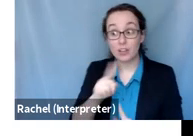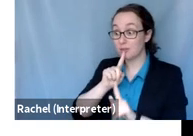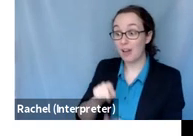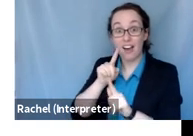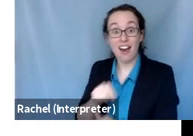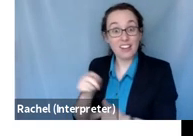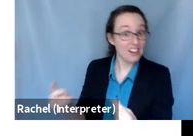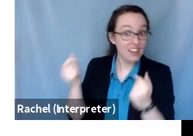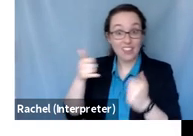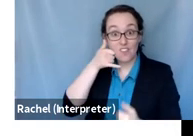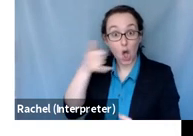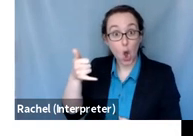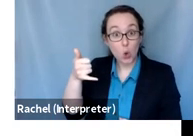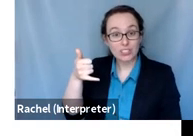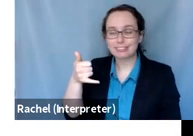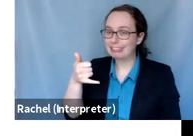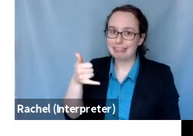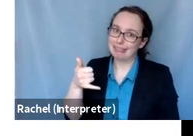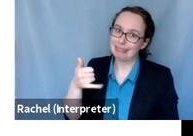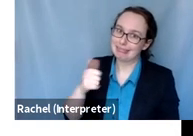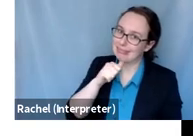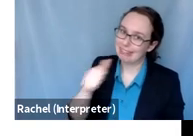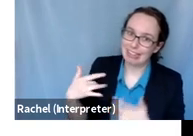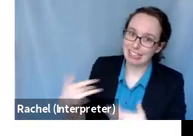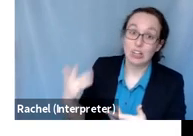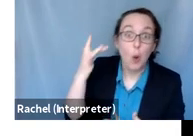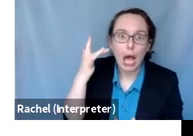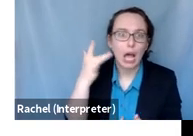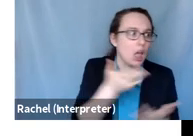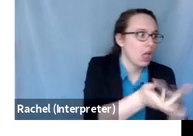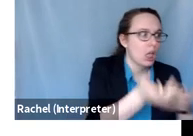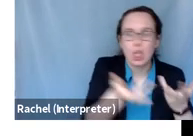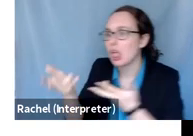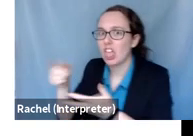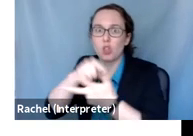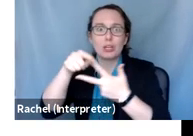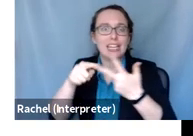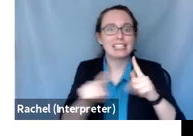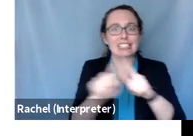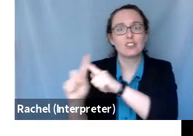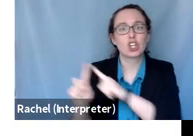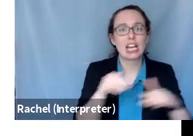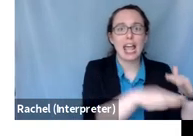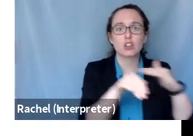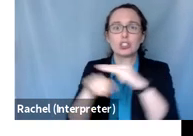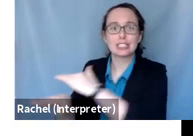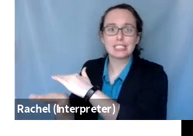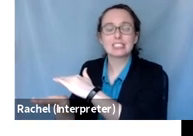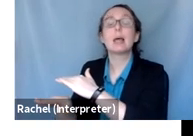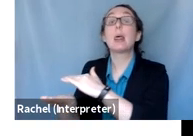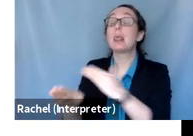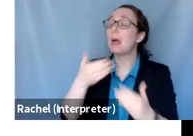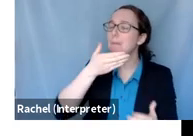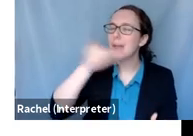at the phones, to be completely honest. But the best way to stay in touch with the store and probably the quickest turnaround is with the email